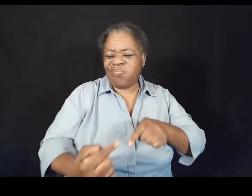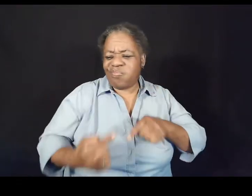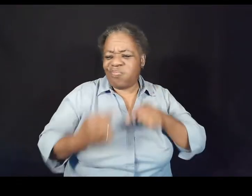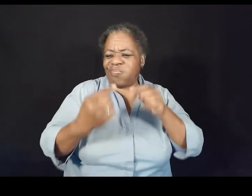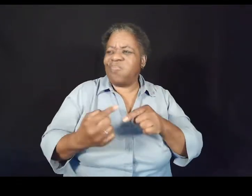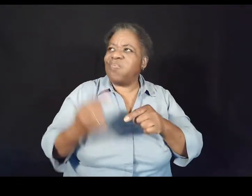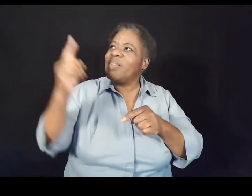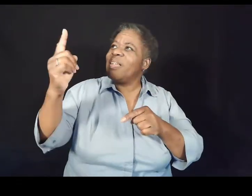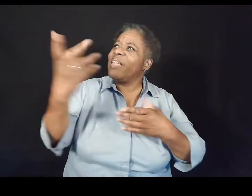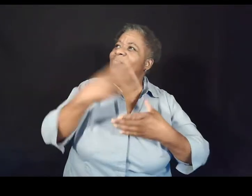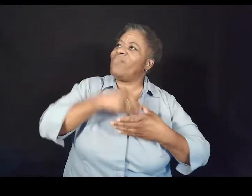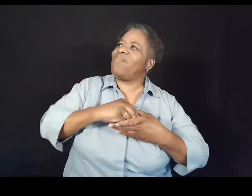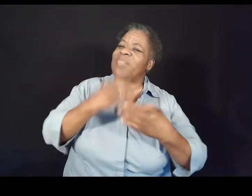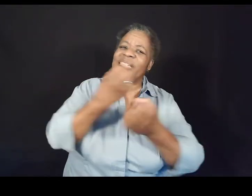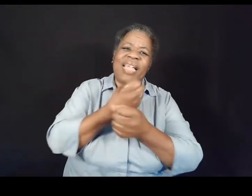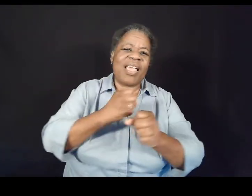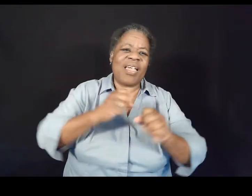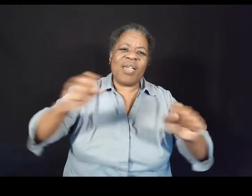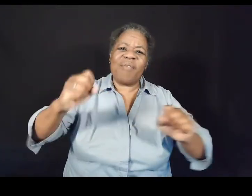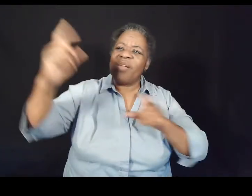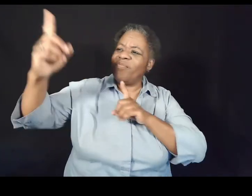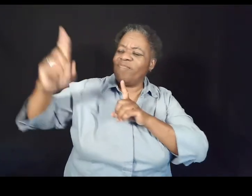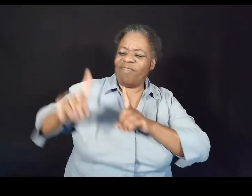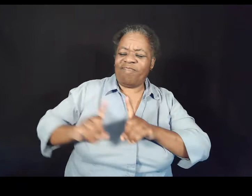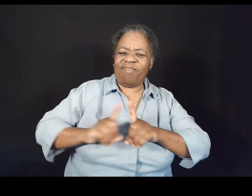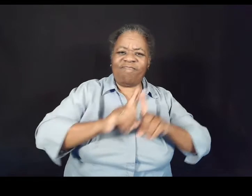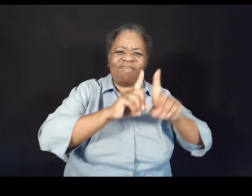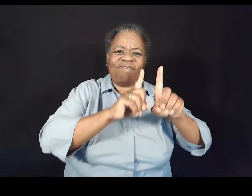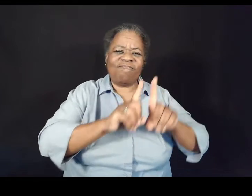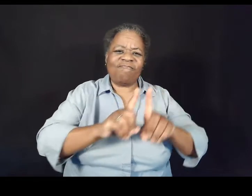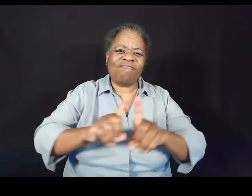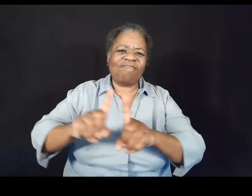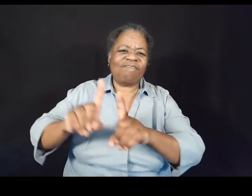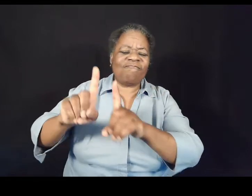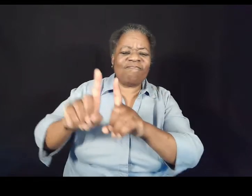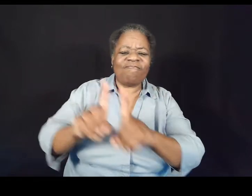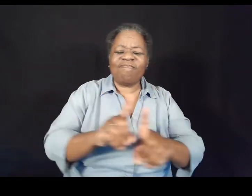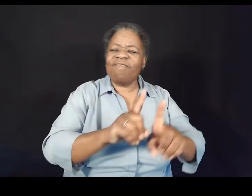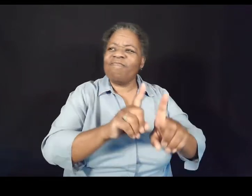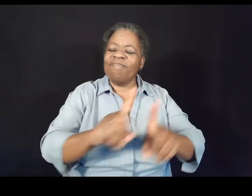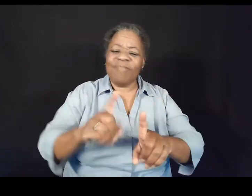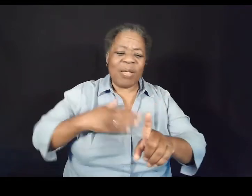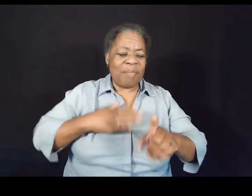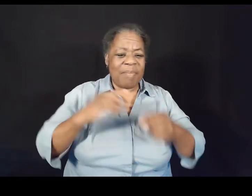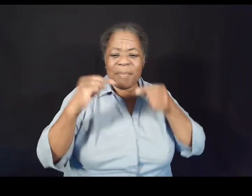Walking beside me and He knows my pain.